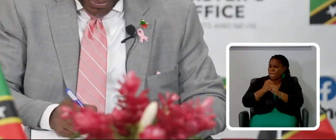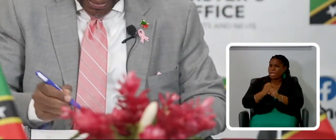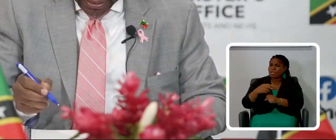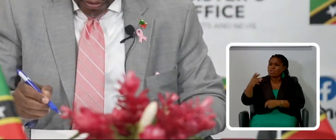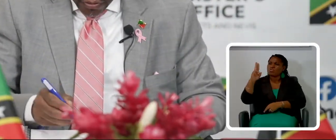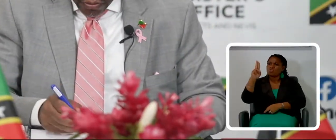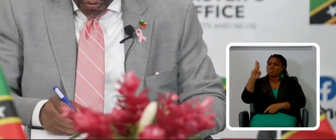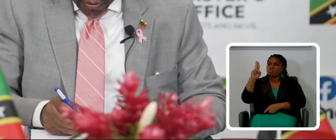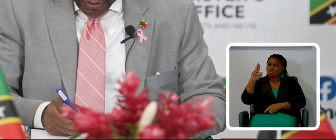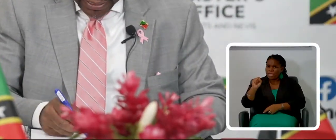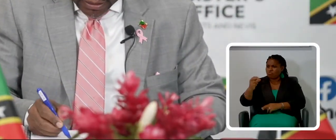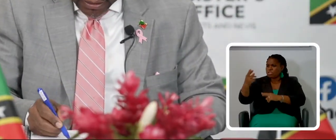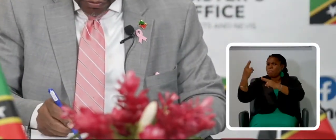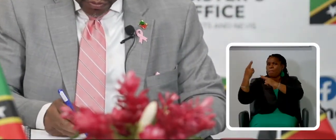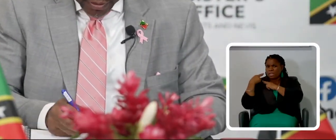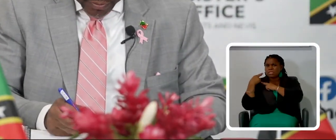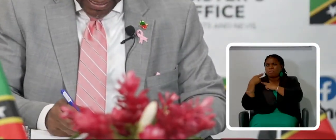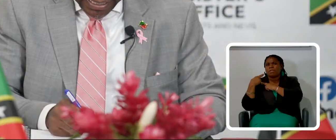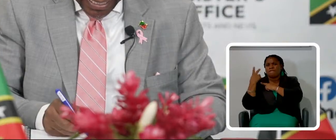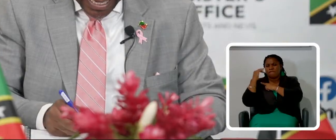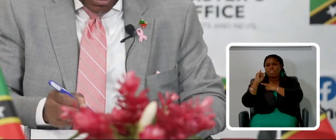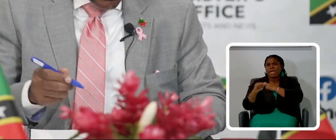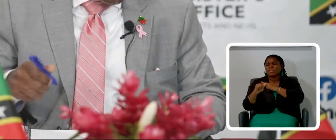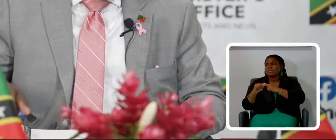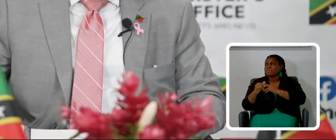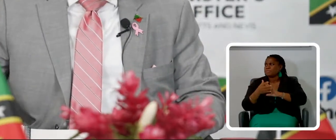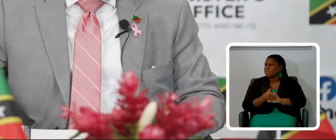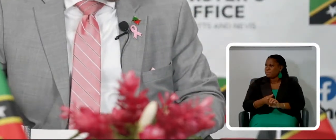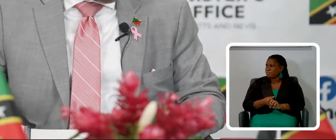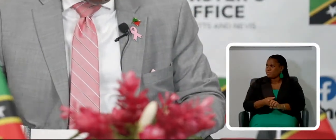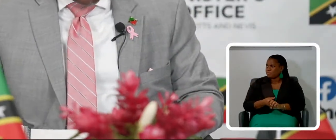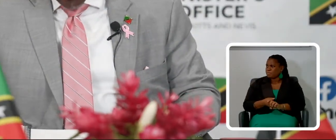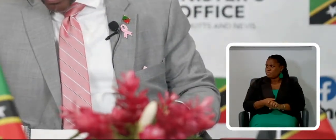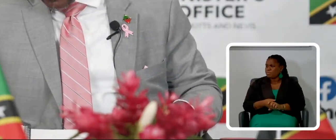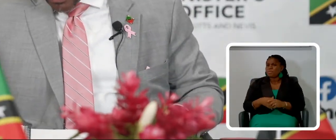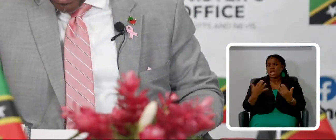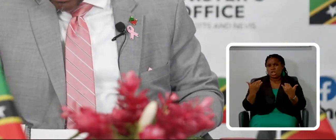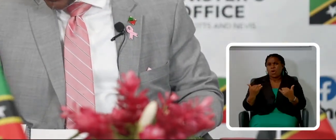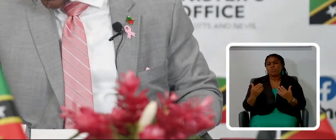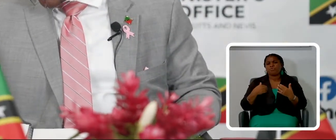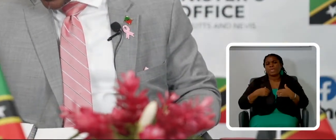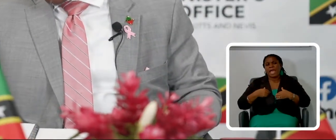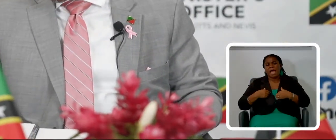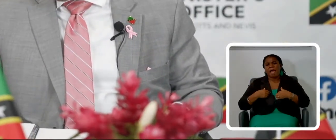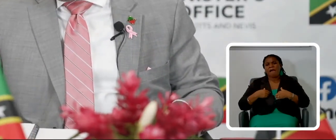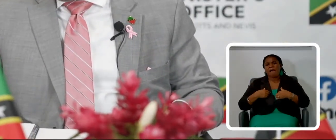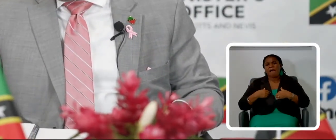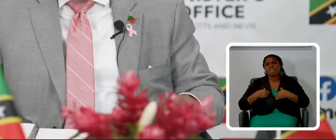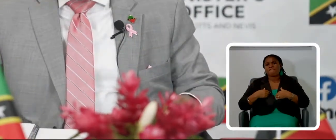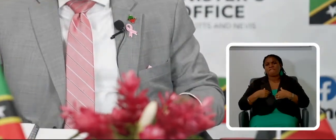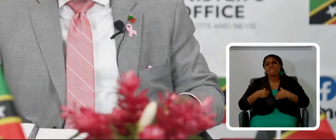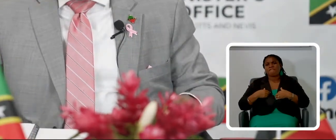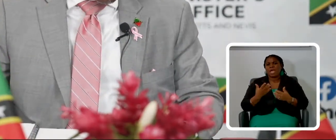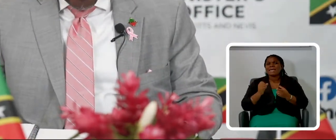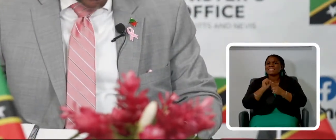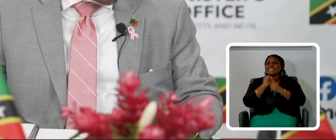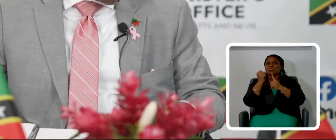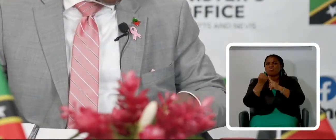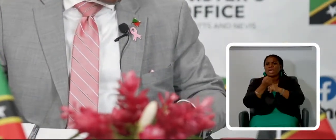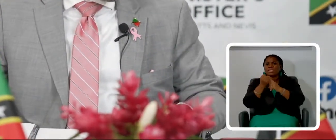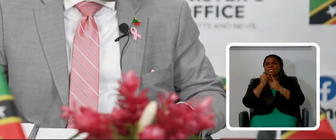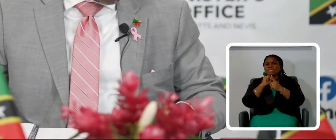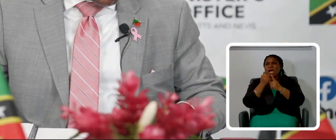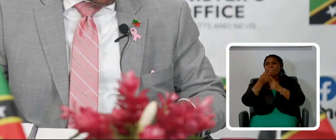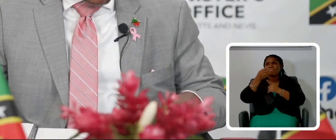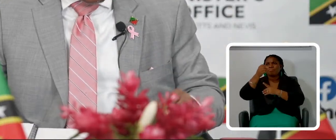deal with the holding the United States responsible. There's a case before the Supreme Court of the United States at this particular time.